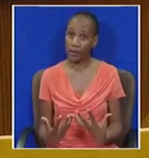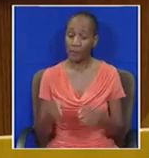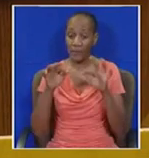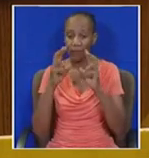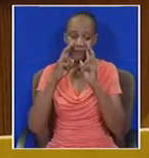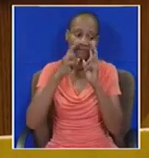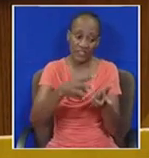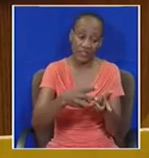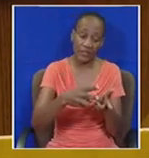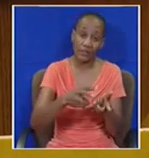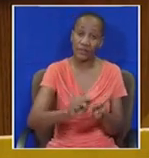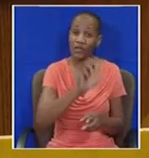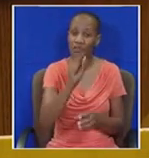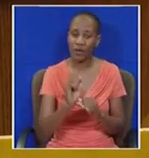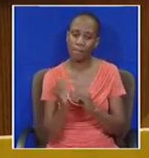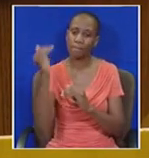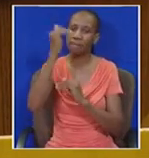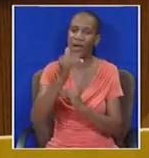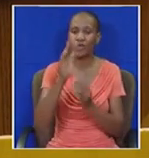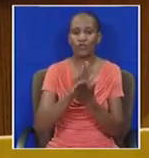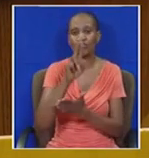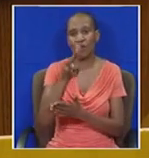tourists by 12.8%.